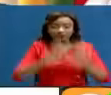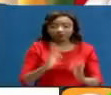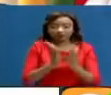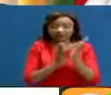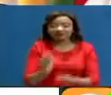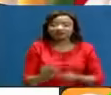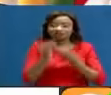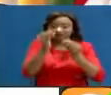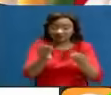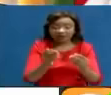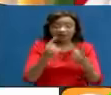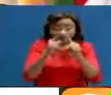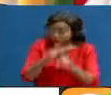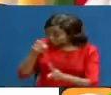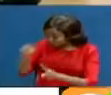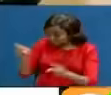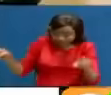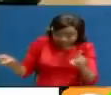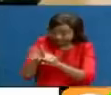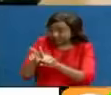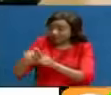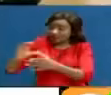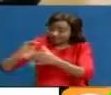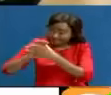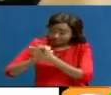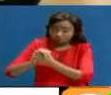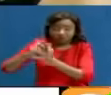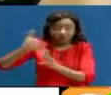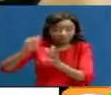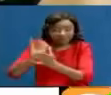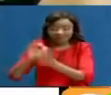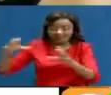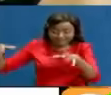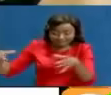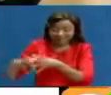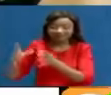things. You are in the same party with the president. You ran on the same platform. I would imagine that you're...